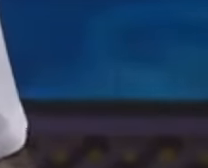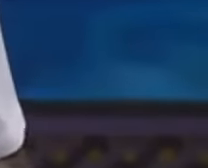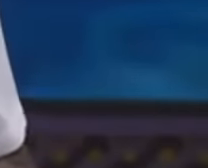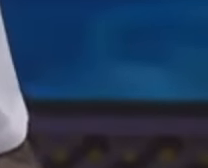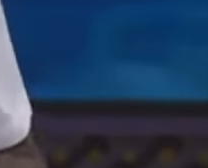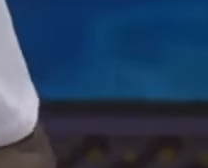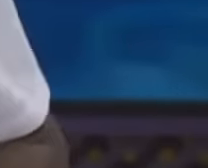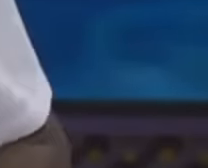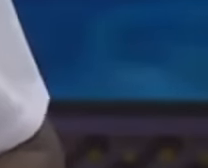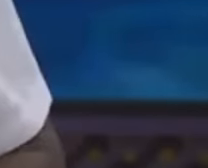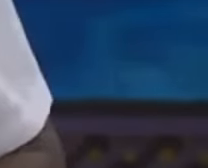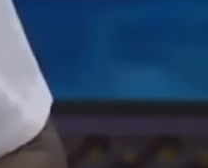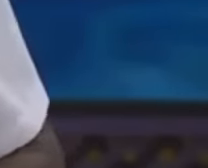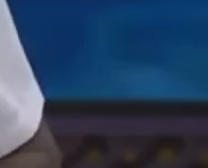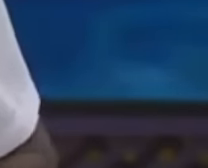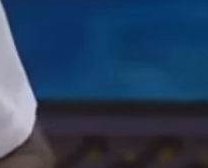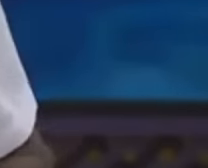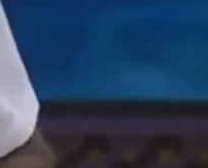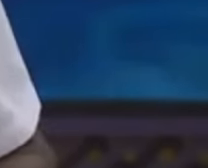will be done with so much joy.